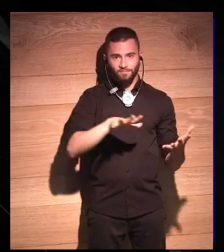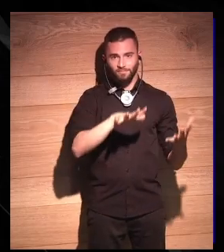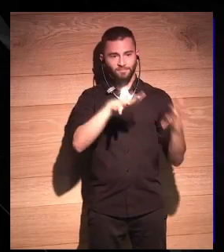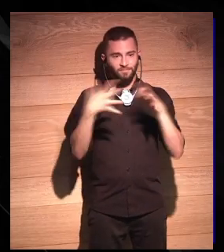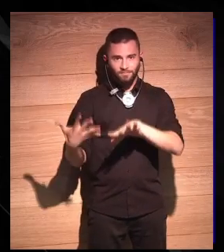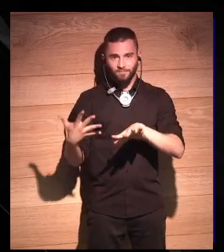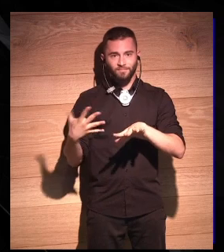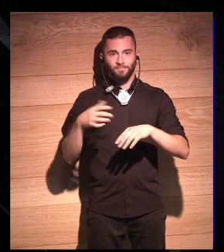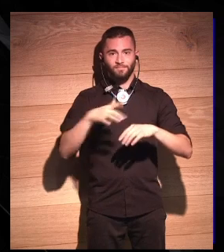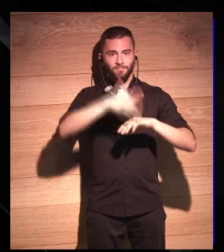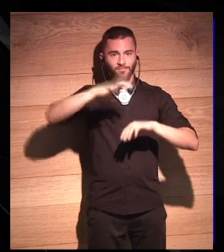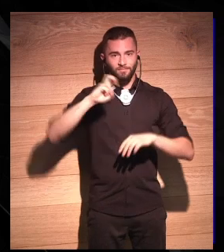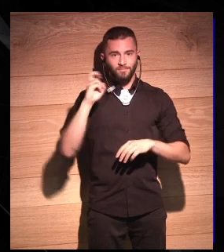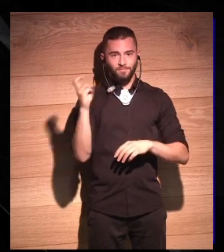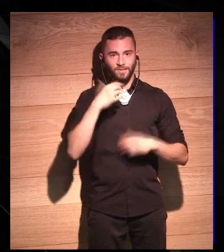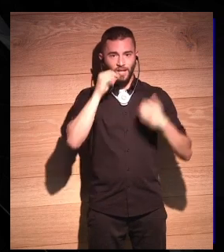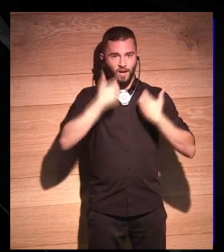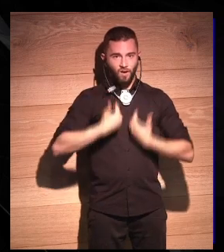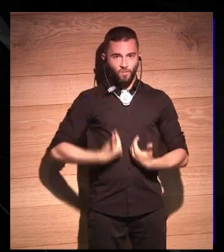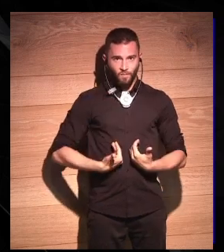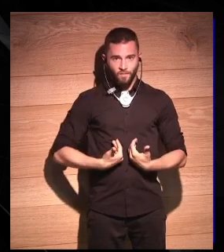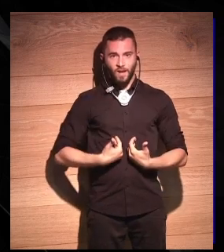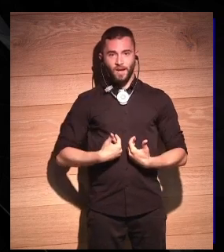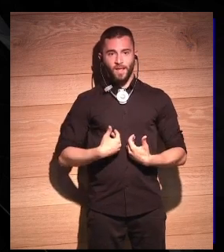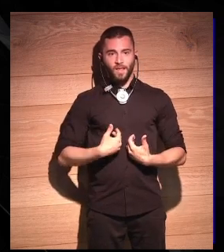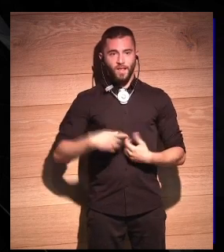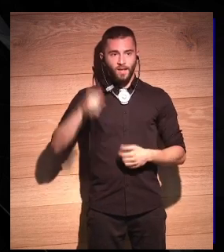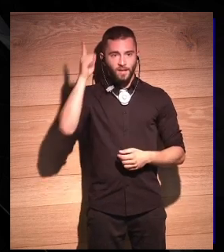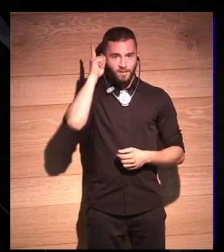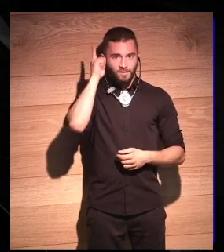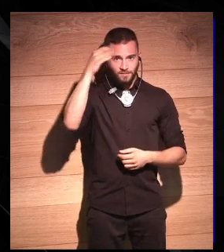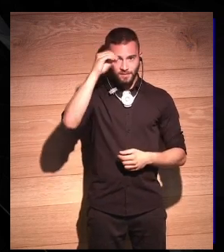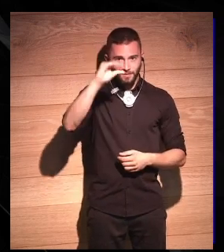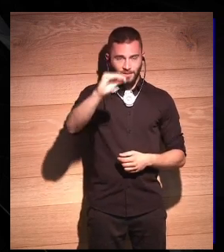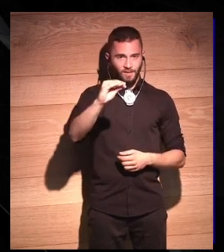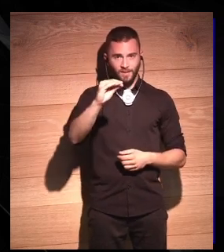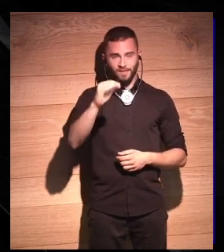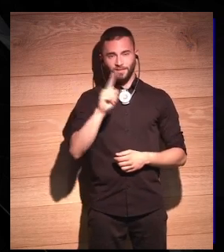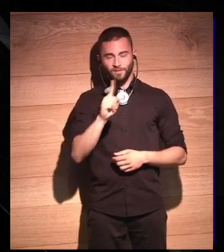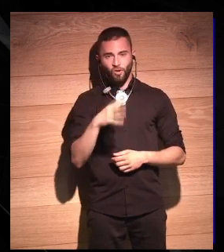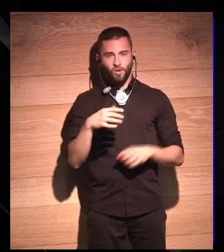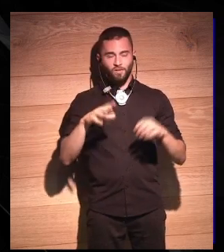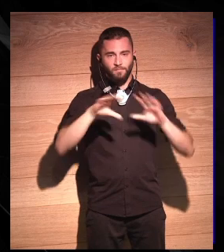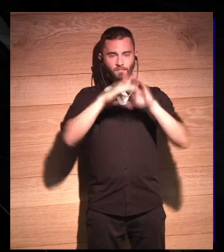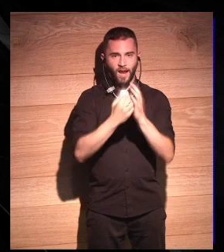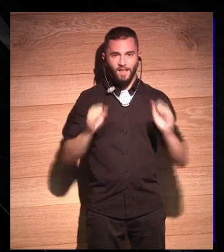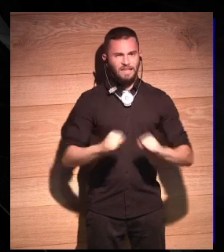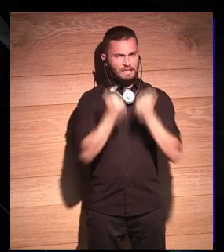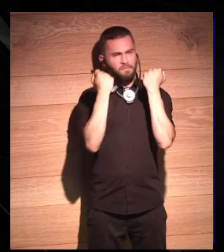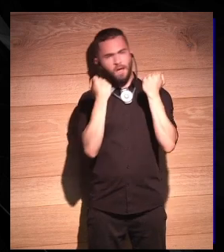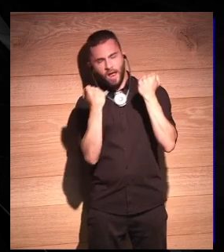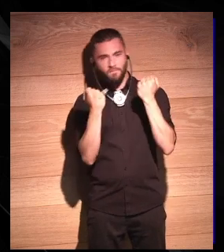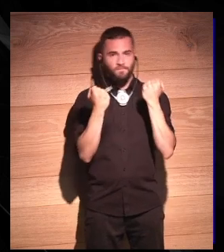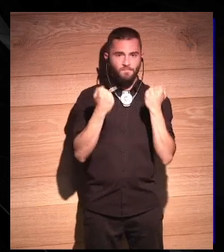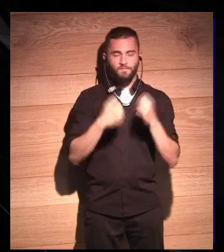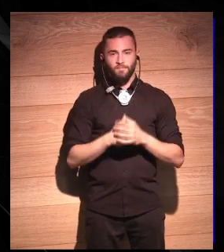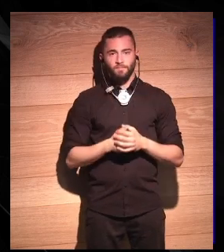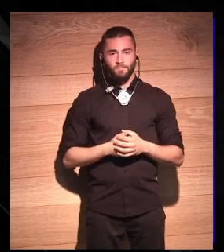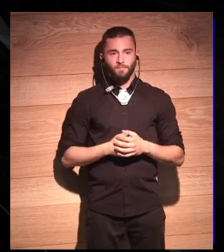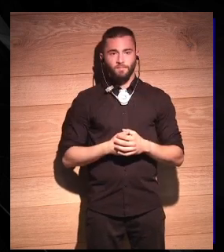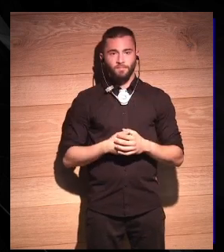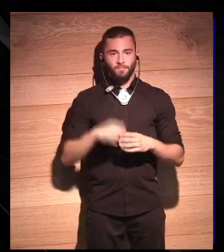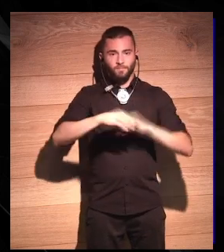smartphone? I think so. Save the planet? No, not fix democracy. That's